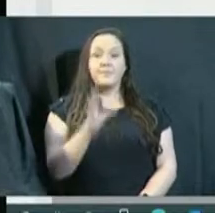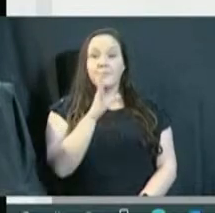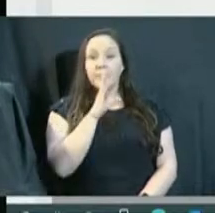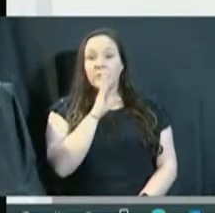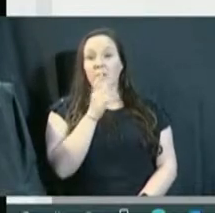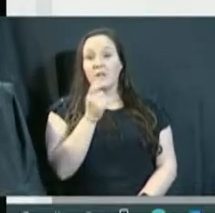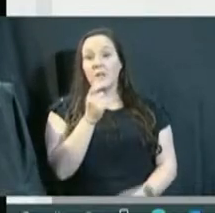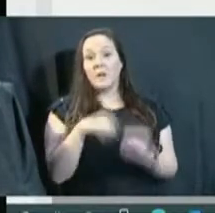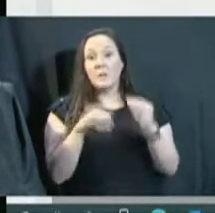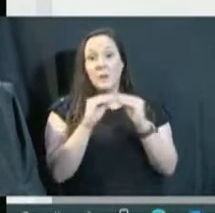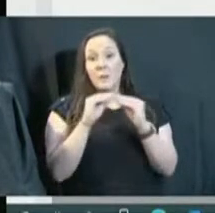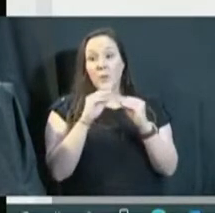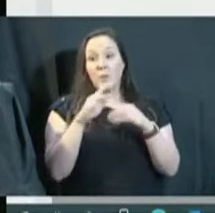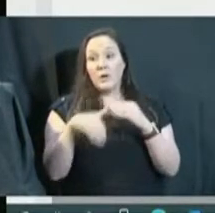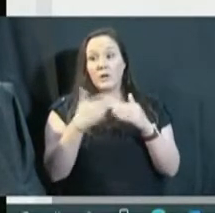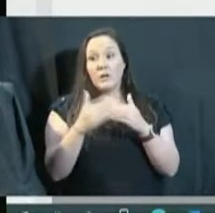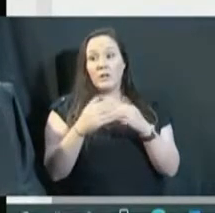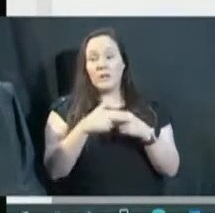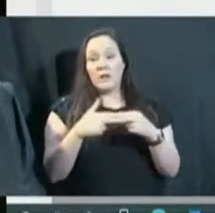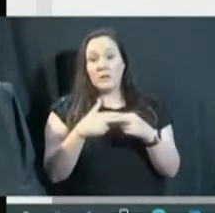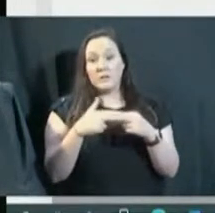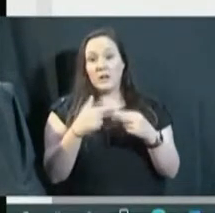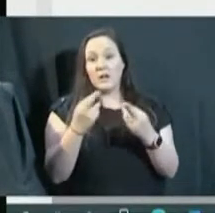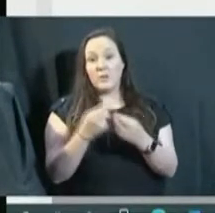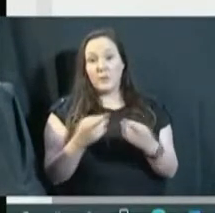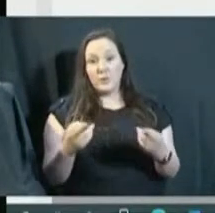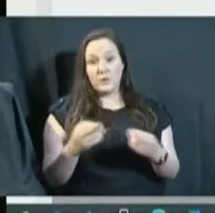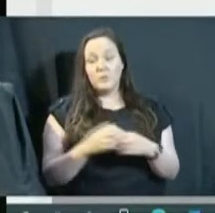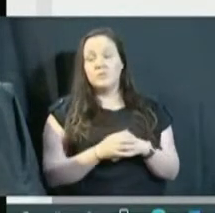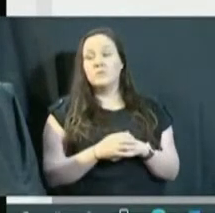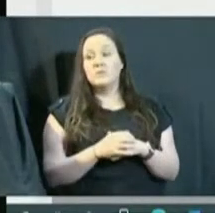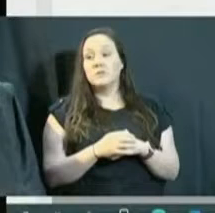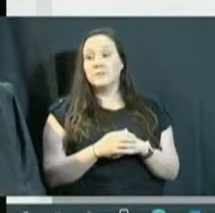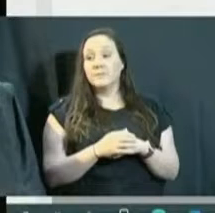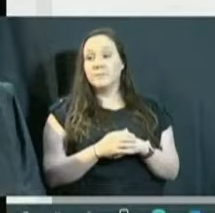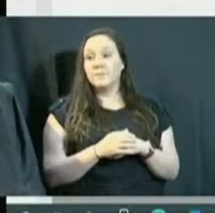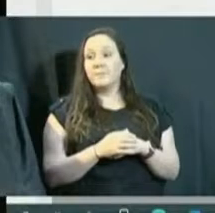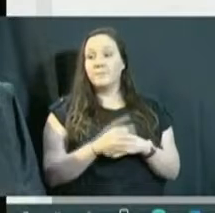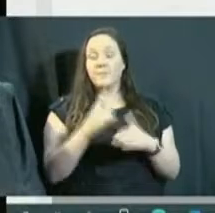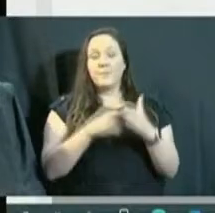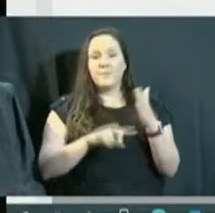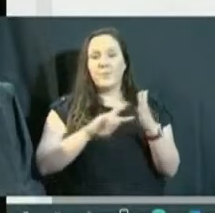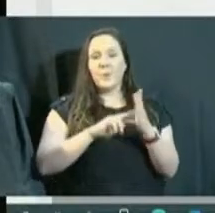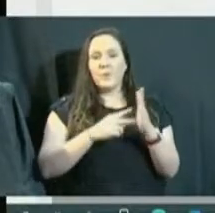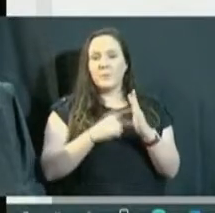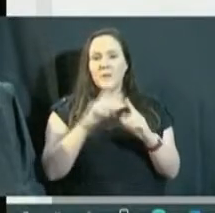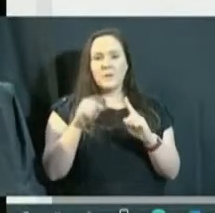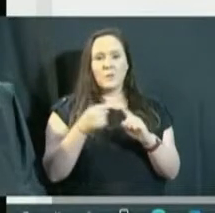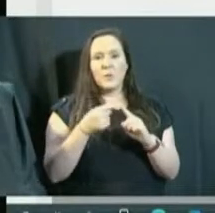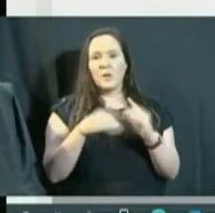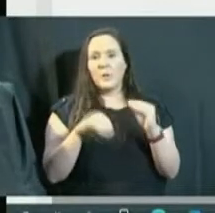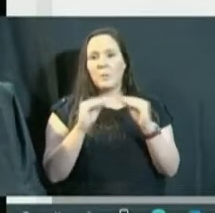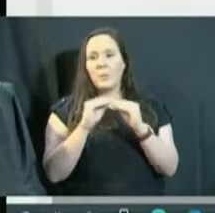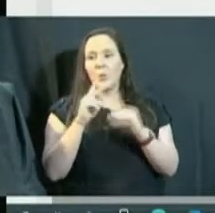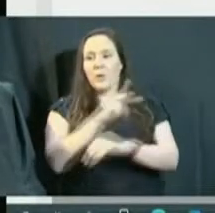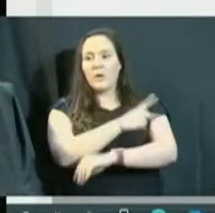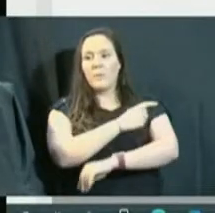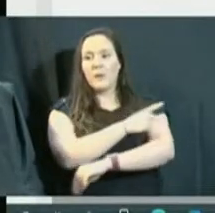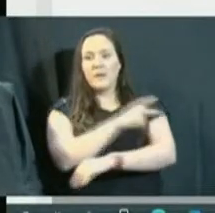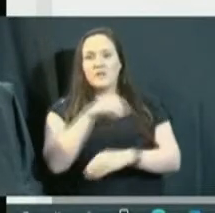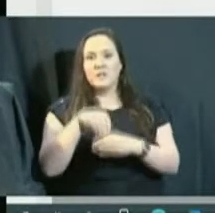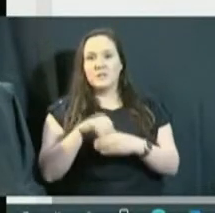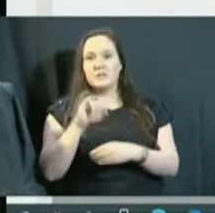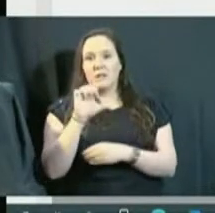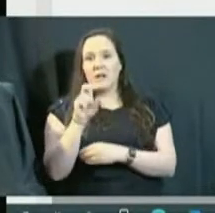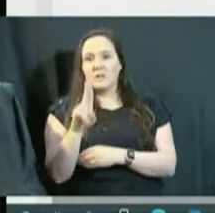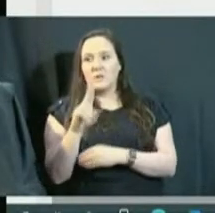about, on the next slide, about the resource piece. I mean, what does it mean when you have more patients in the ICU who are